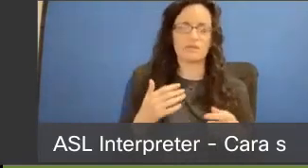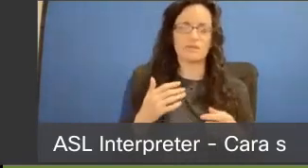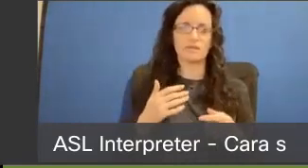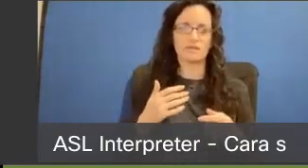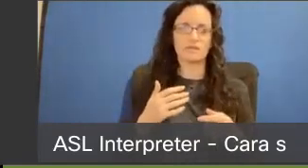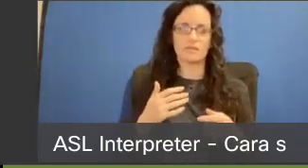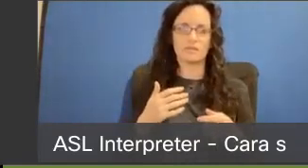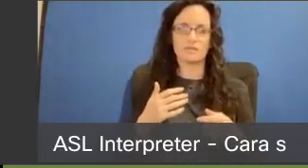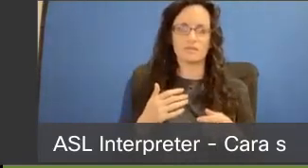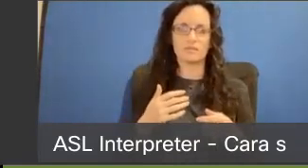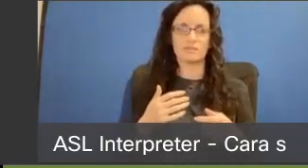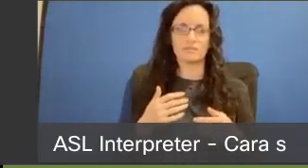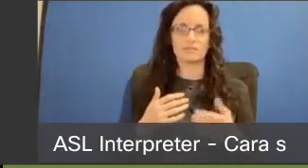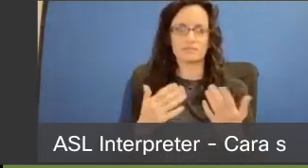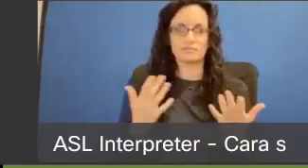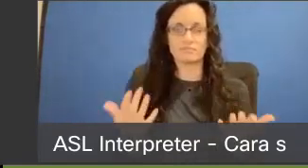that we work with, though, right?